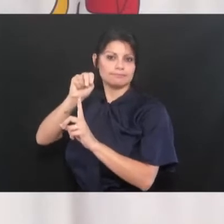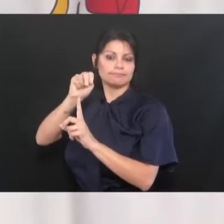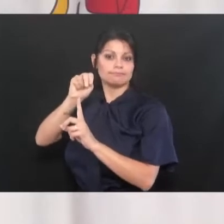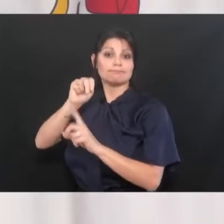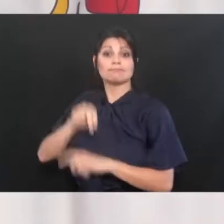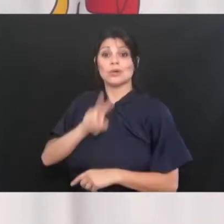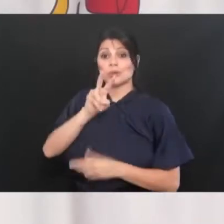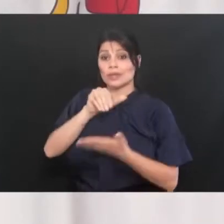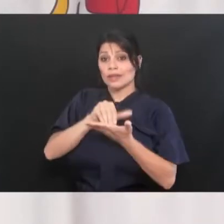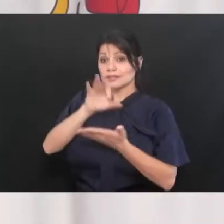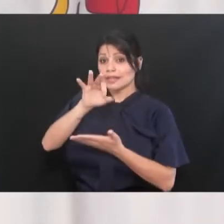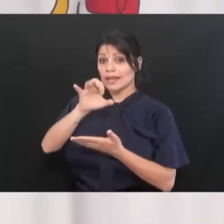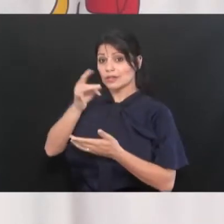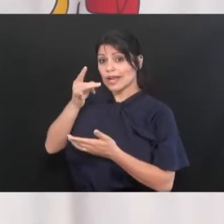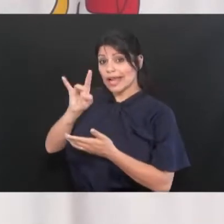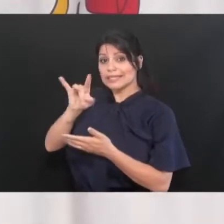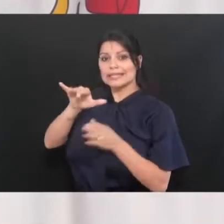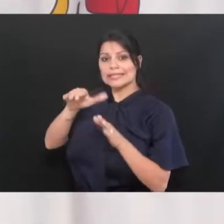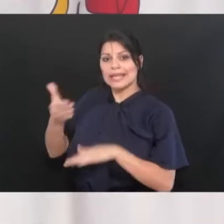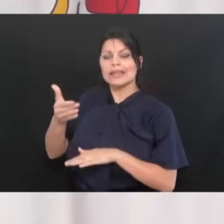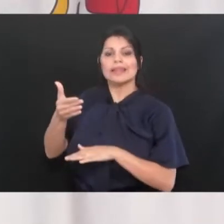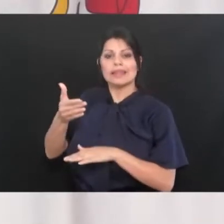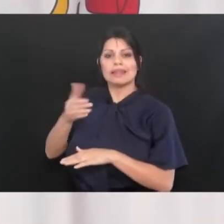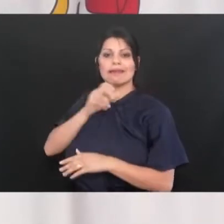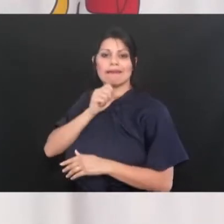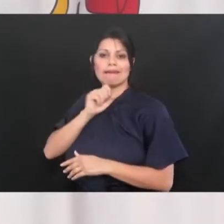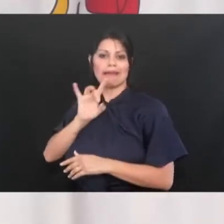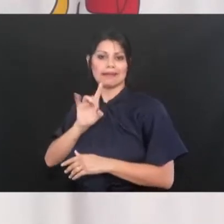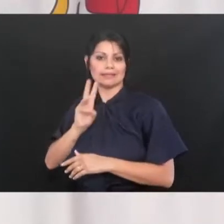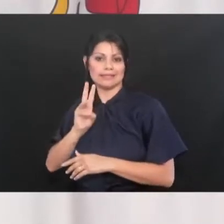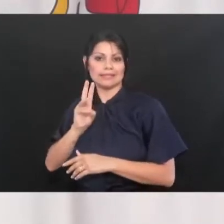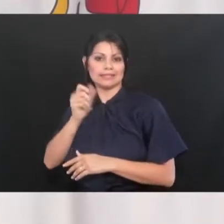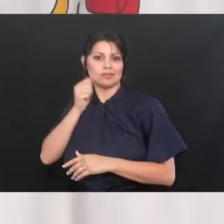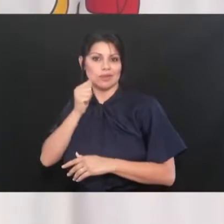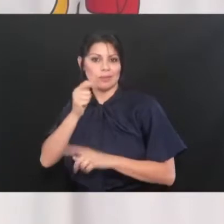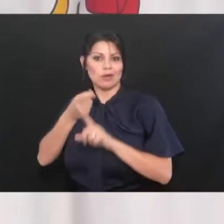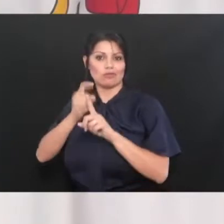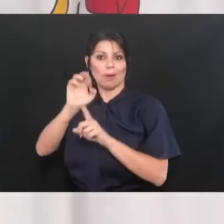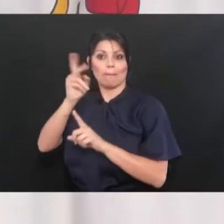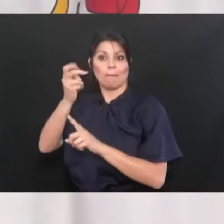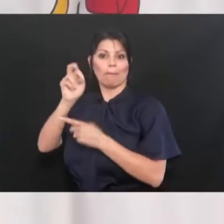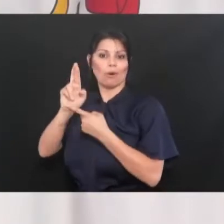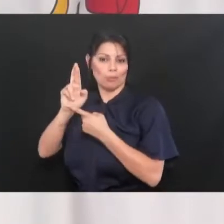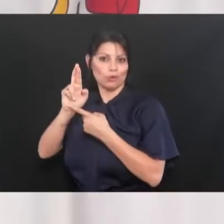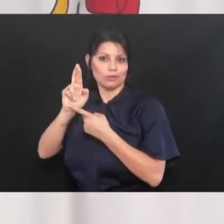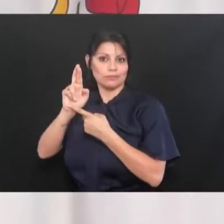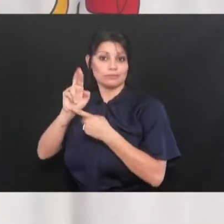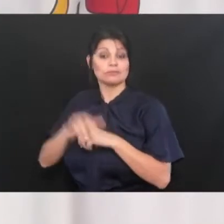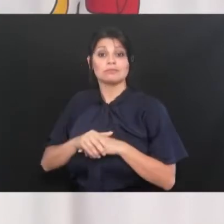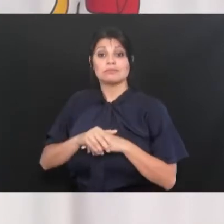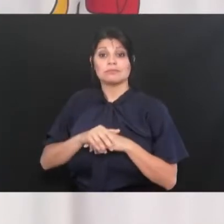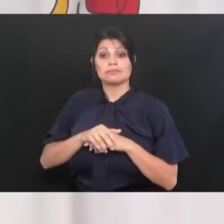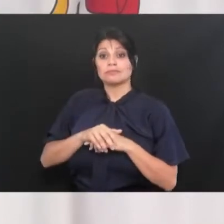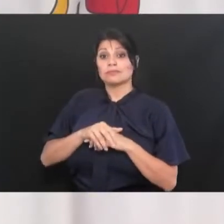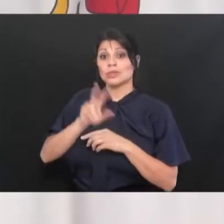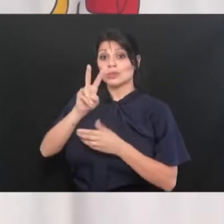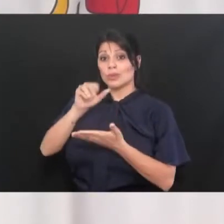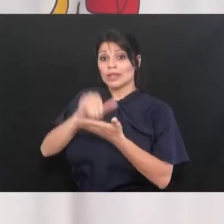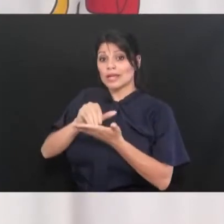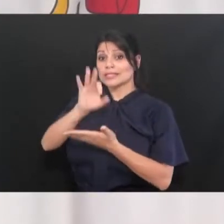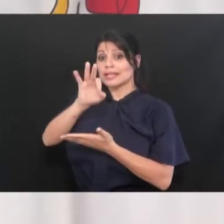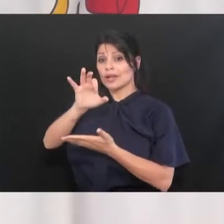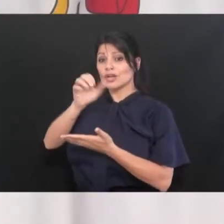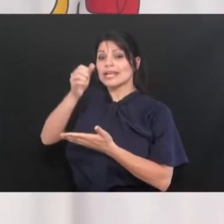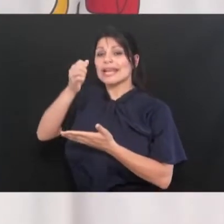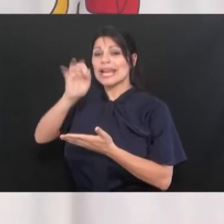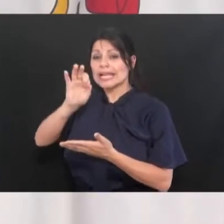Our 2,918th death is an 86-year-old female from Barber County. And our